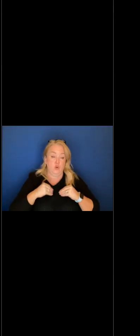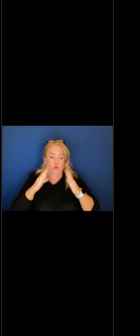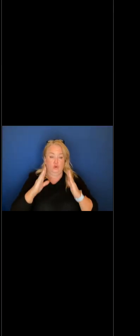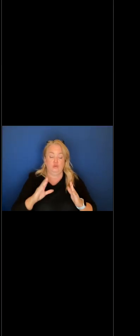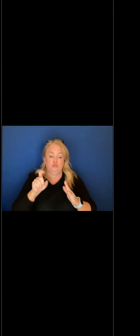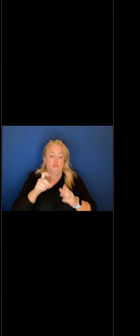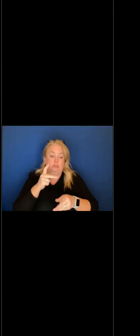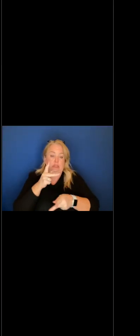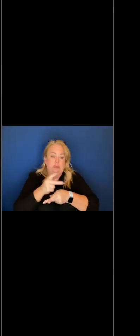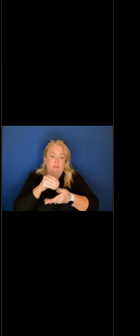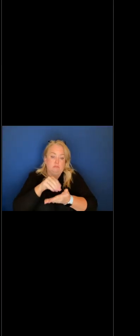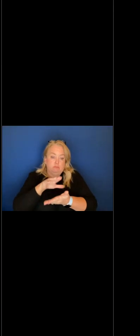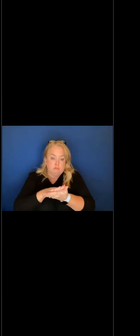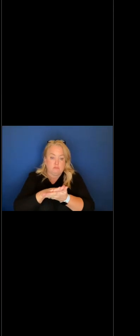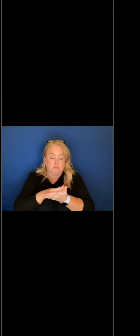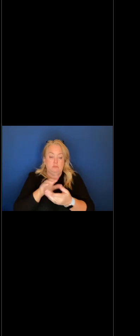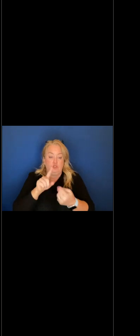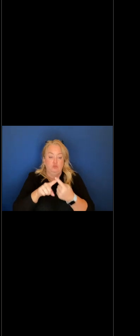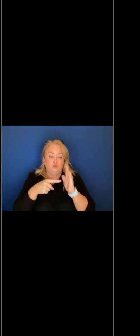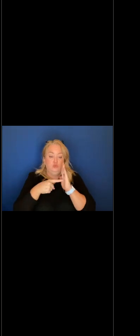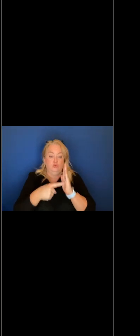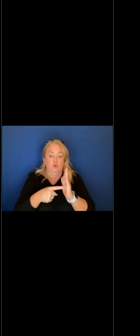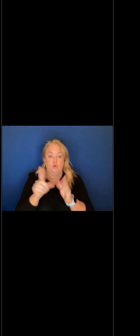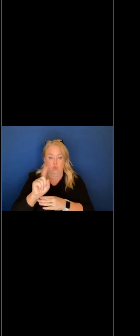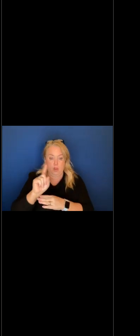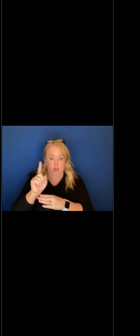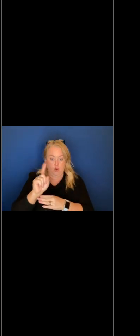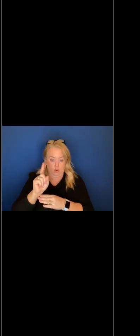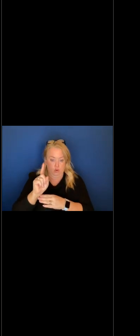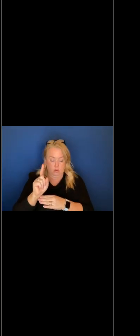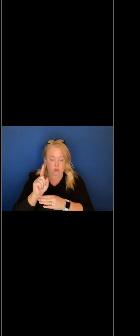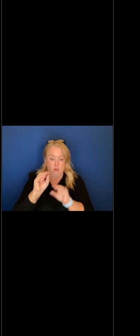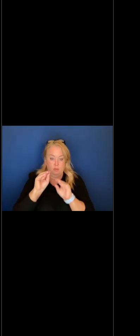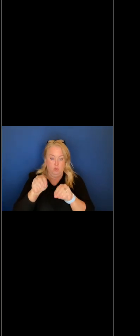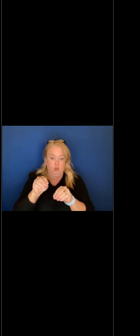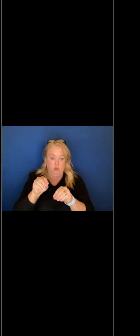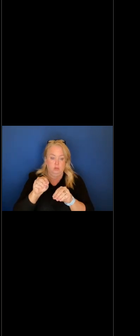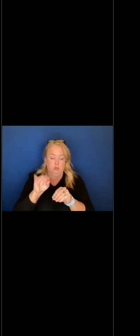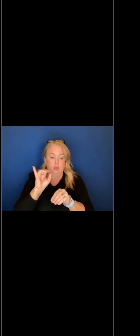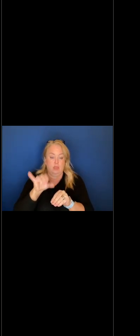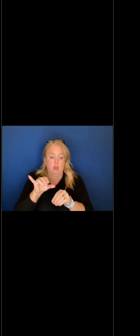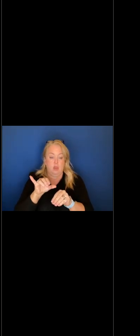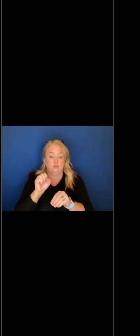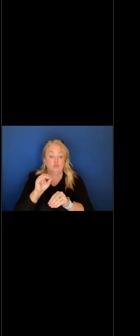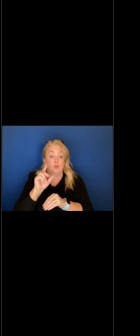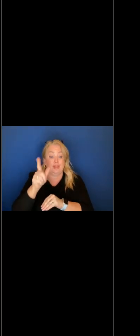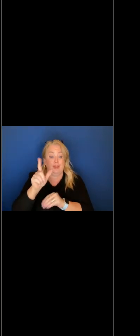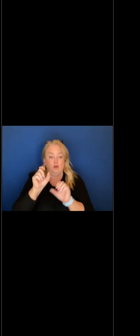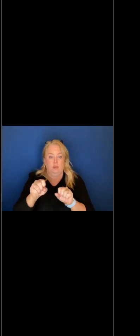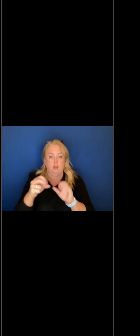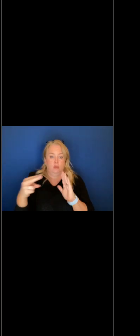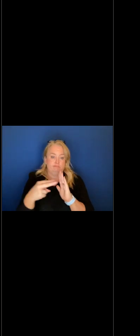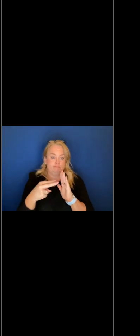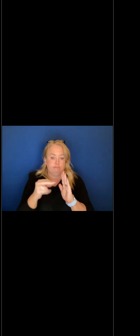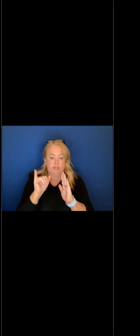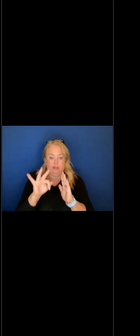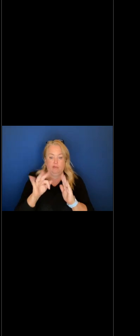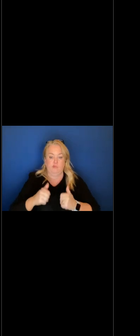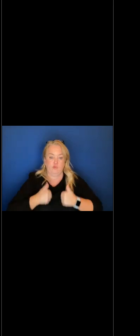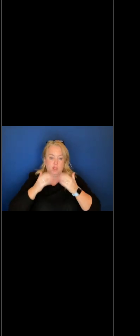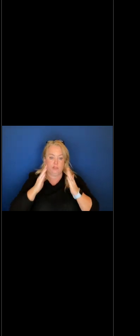the placement of the reinforcing material so that it can be later referenced by a resident